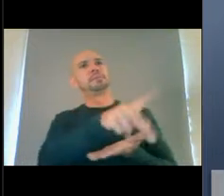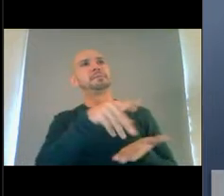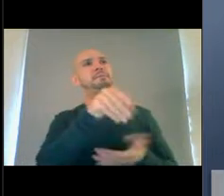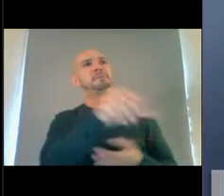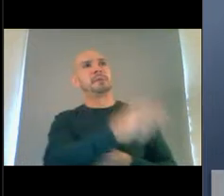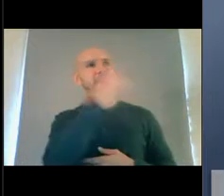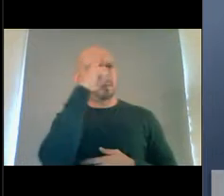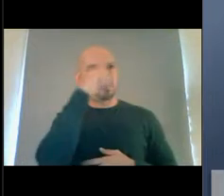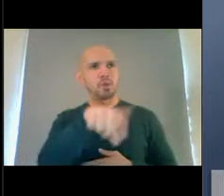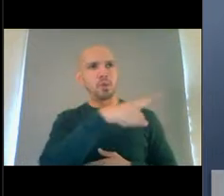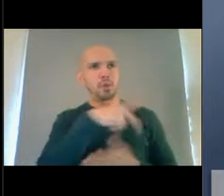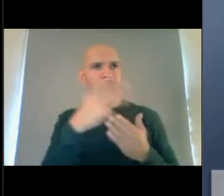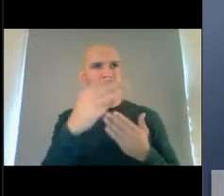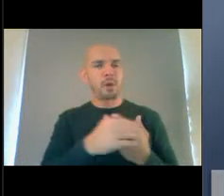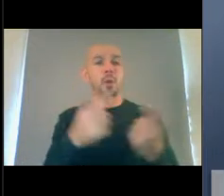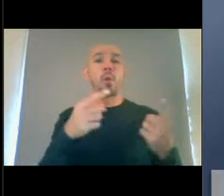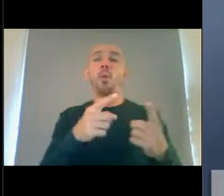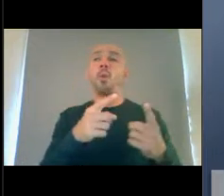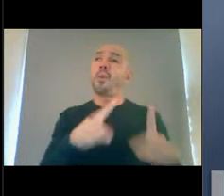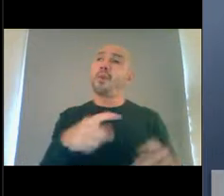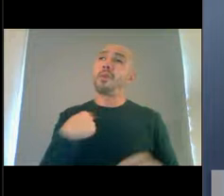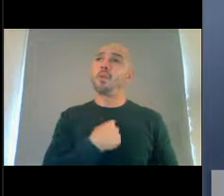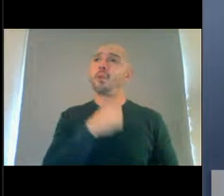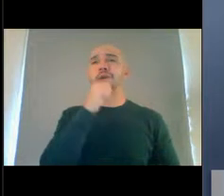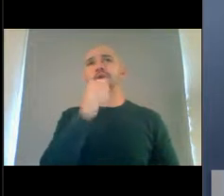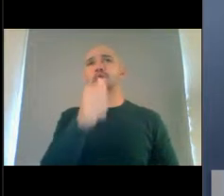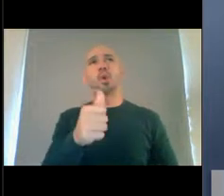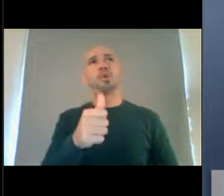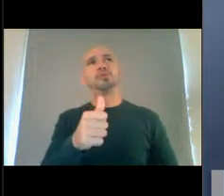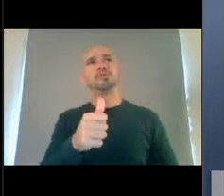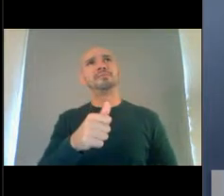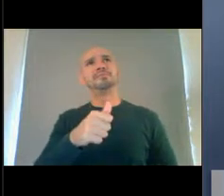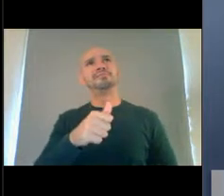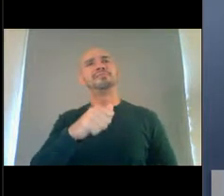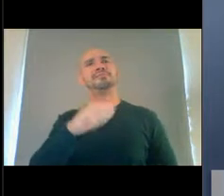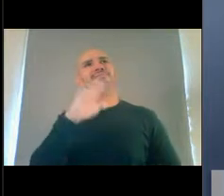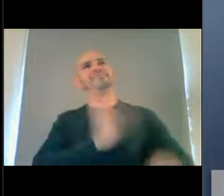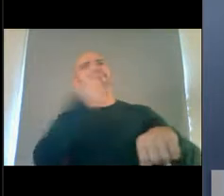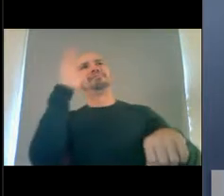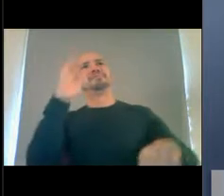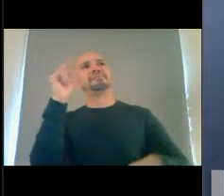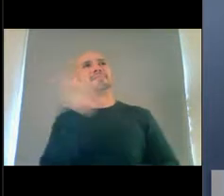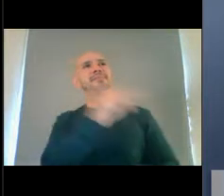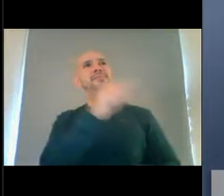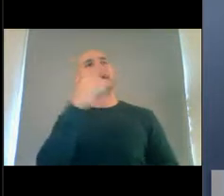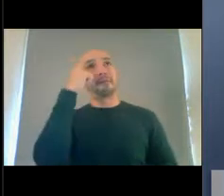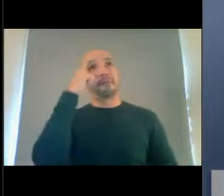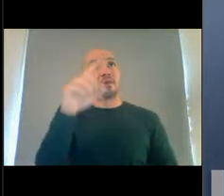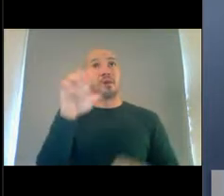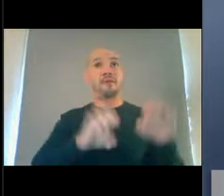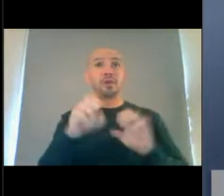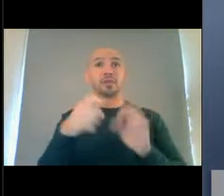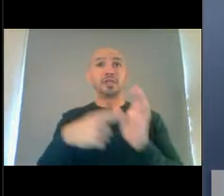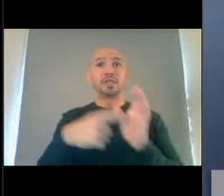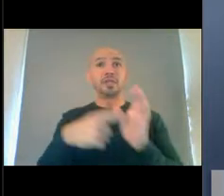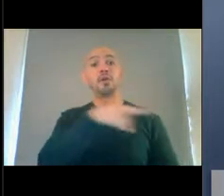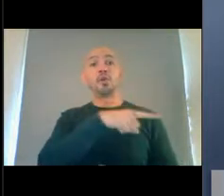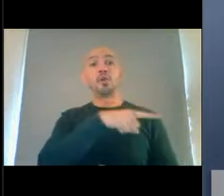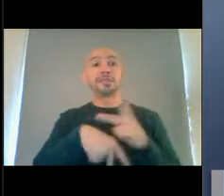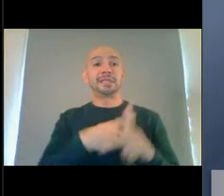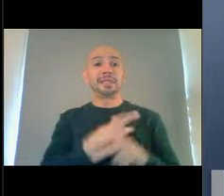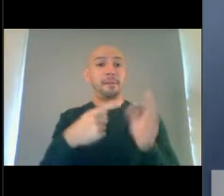um while we don't call them out as uh you know in evaluation criteria those types of projects would obviously be